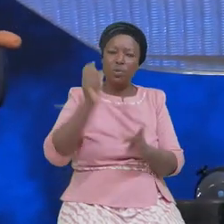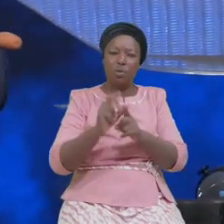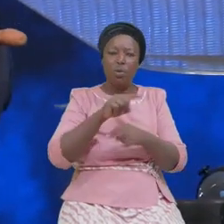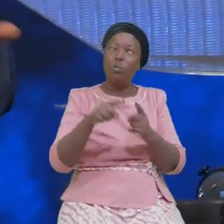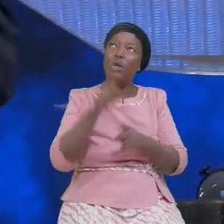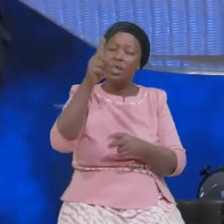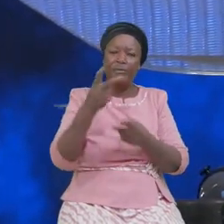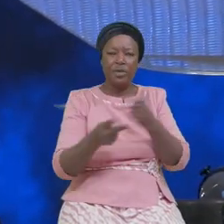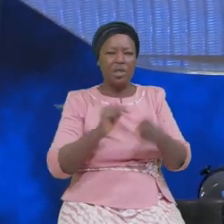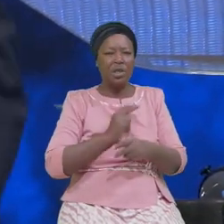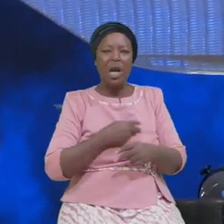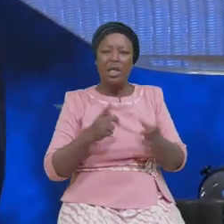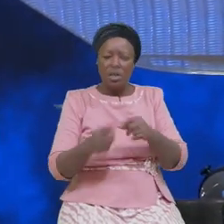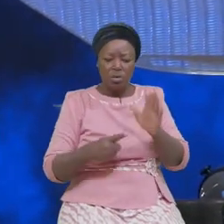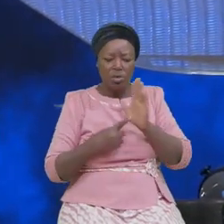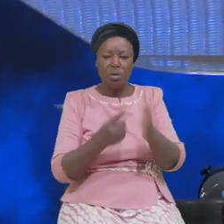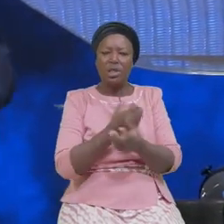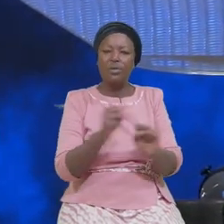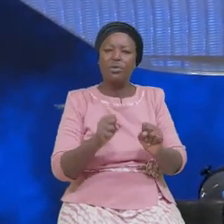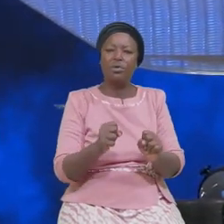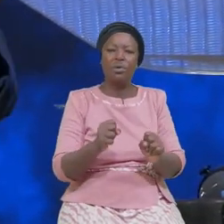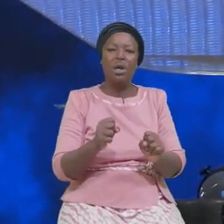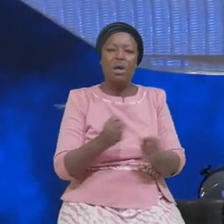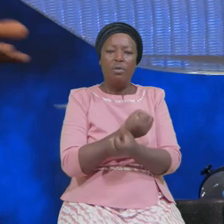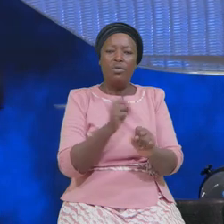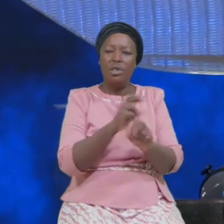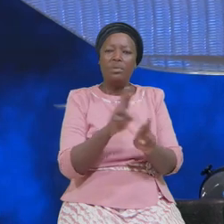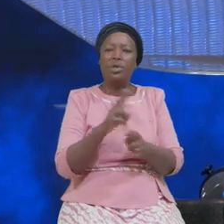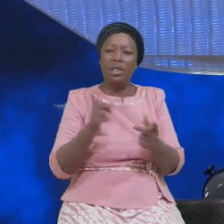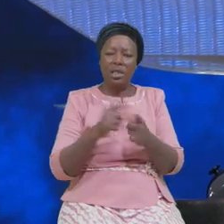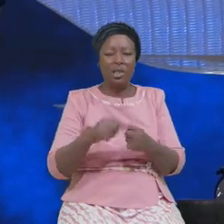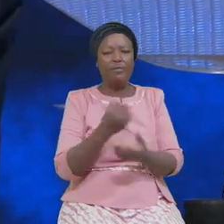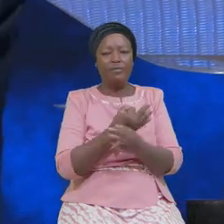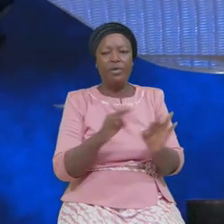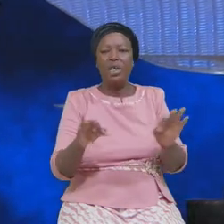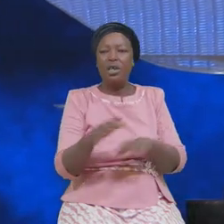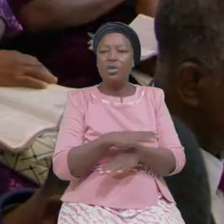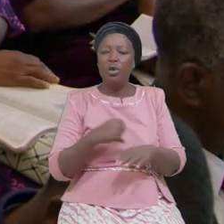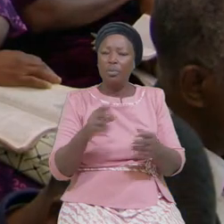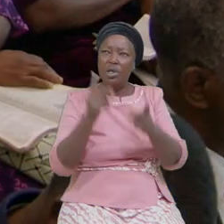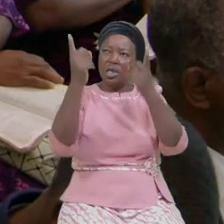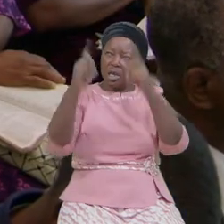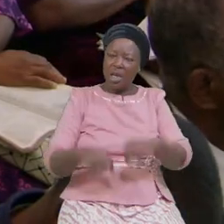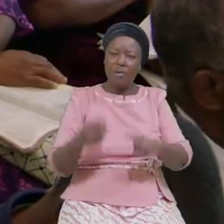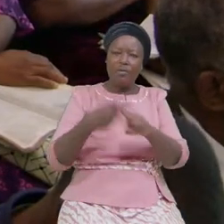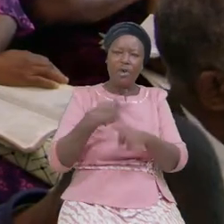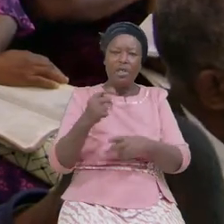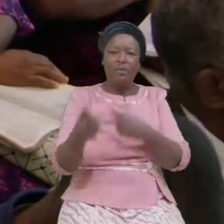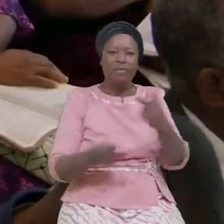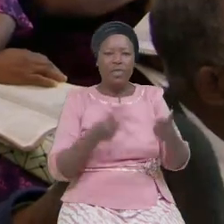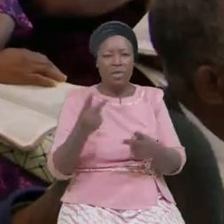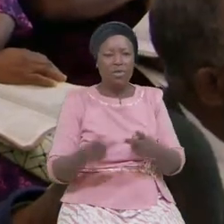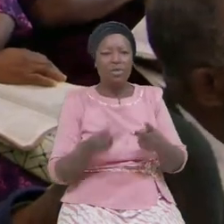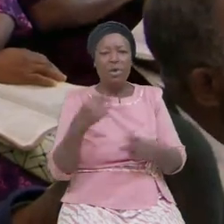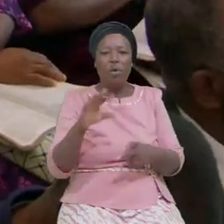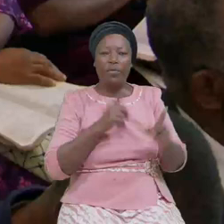were saved. Salvation, redemption, forgiveness, freedom came with the visitation of